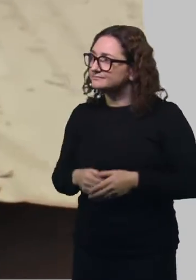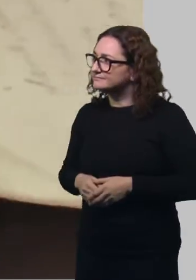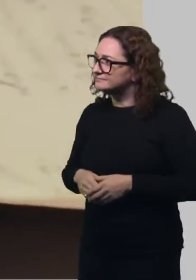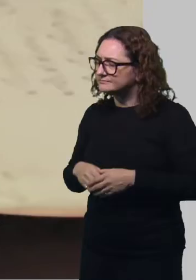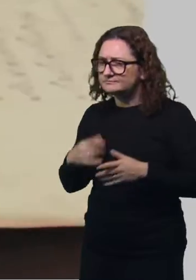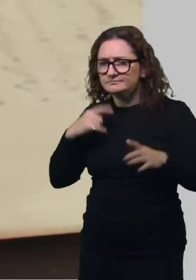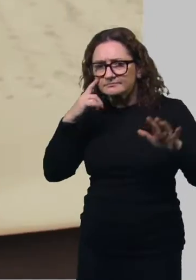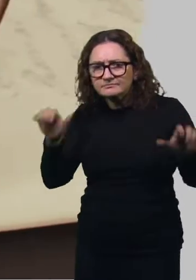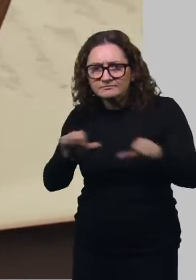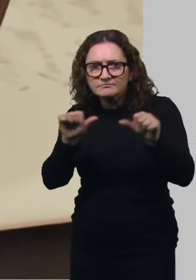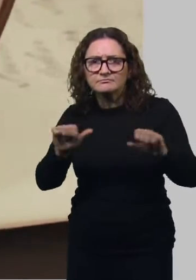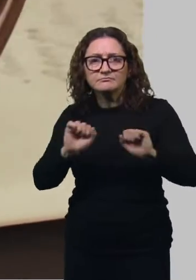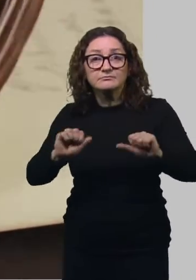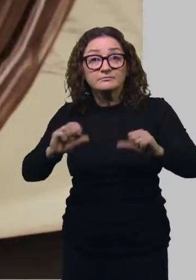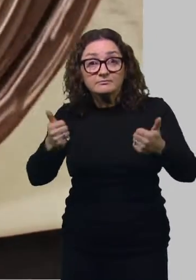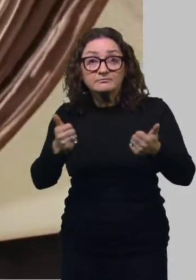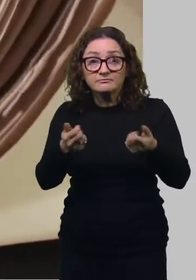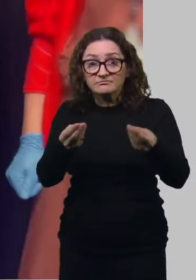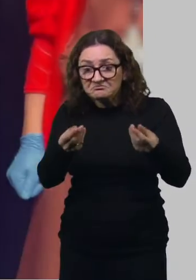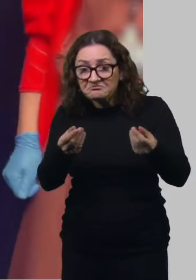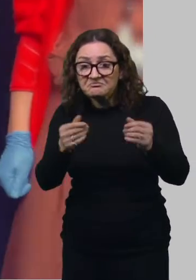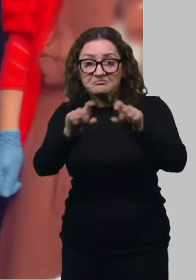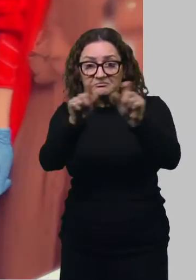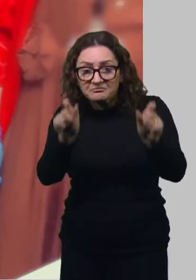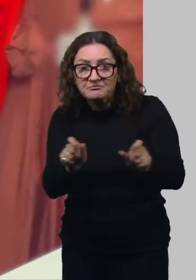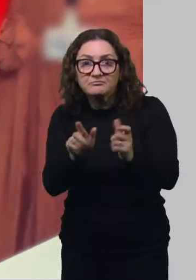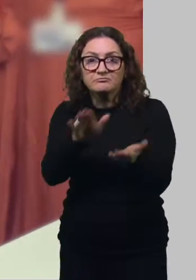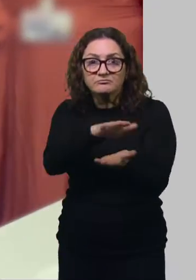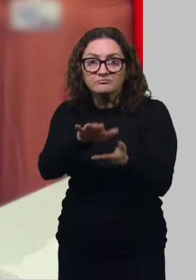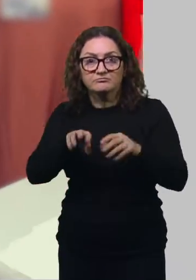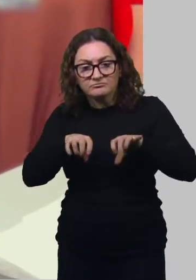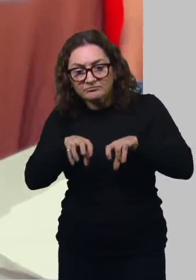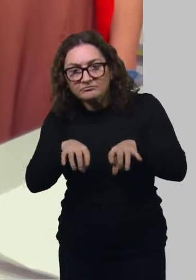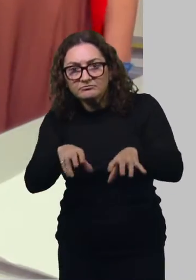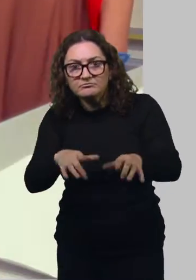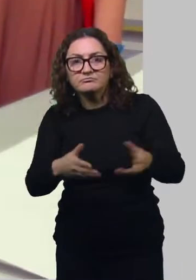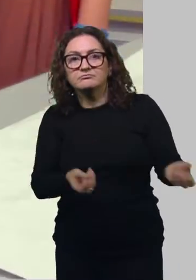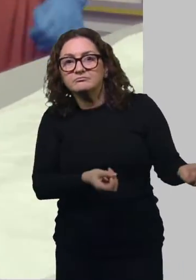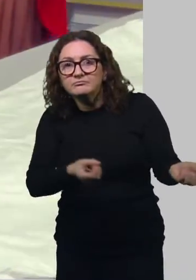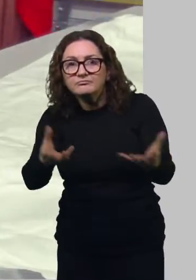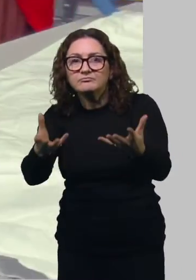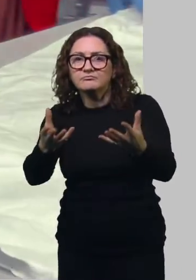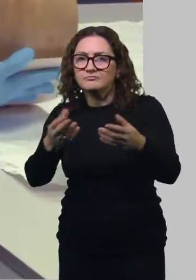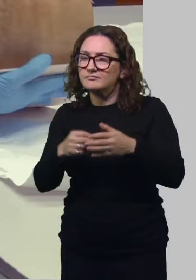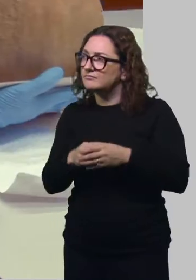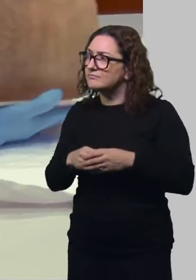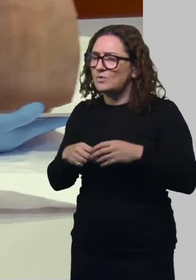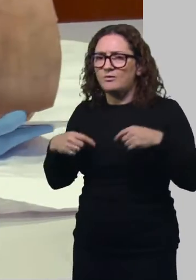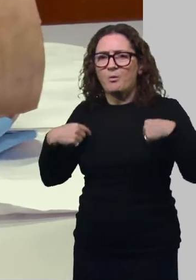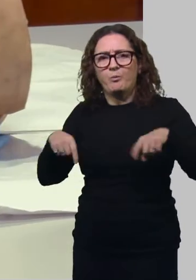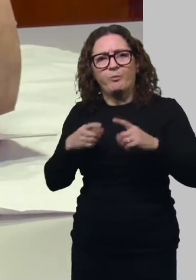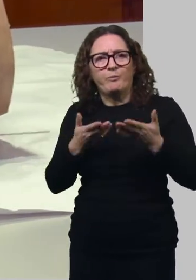transportation. Collection Care offers regular handling training to staff and researchers to protect the collection from accidental